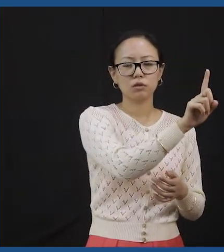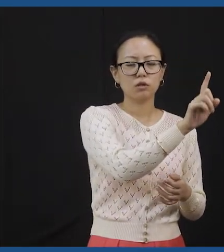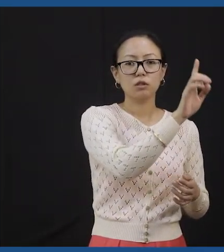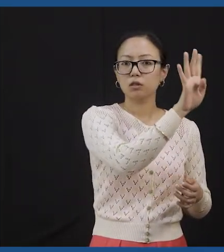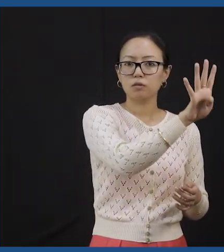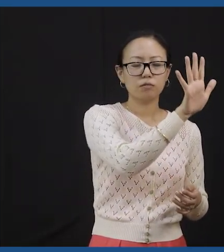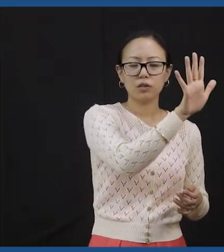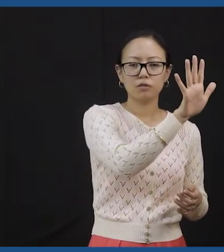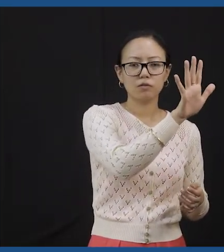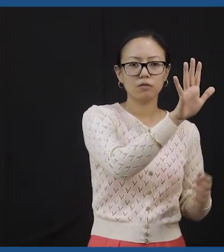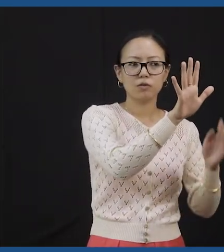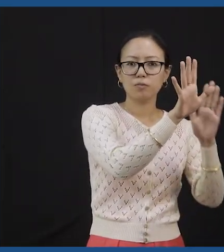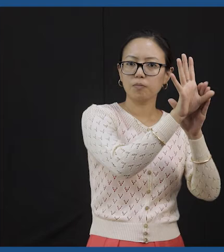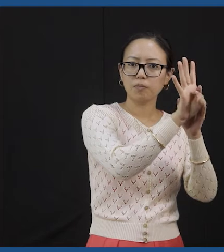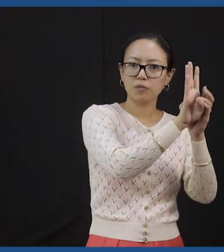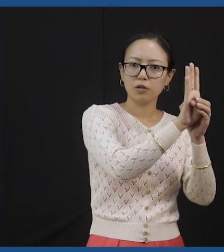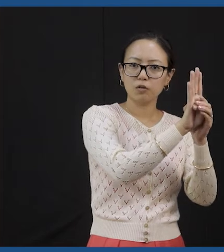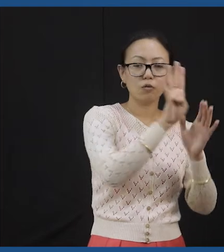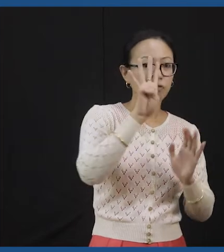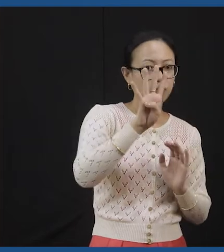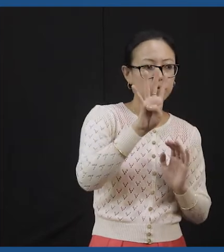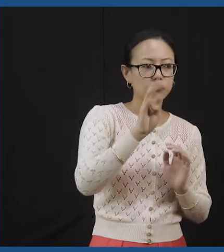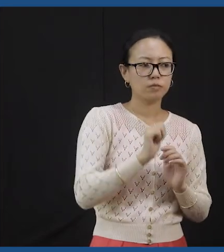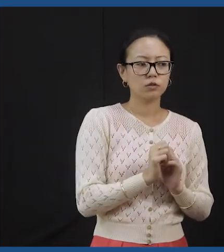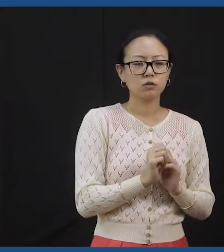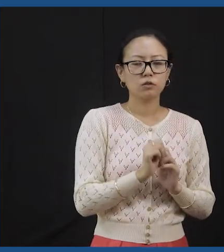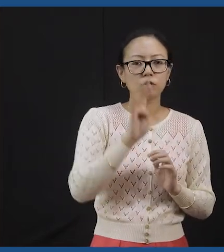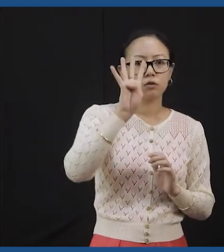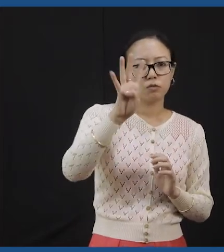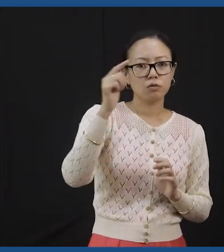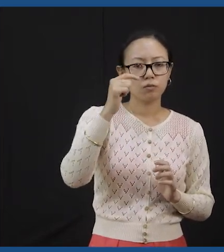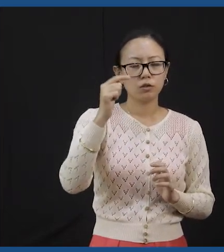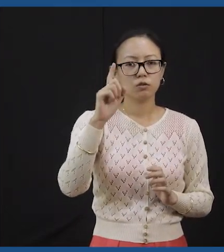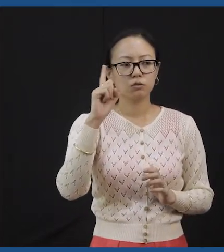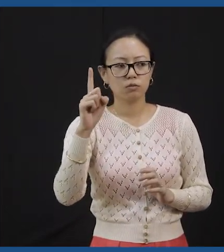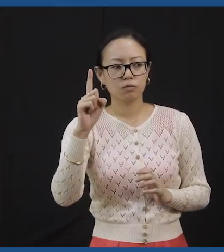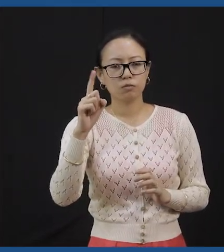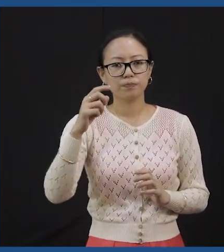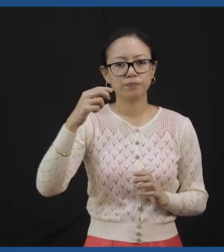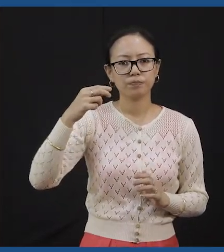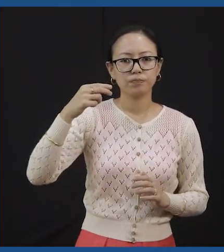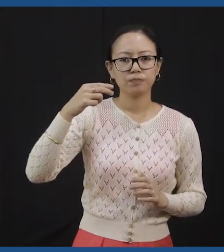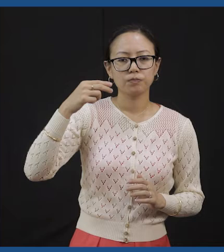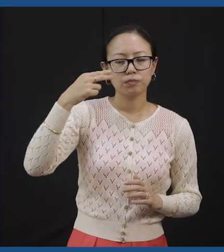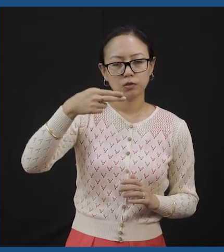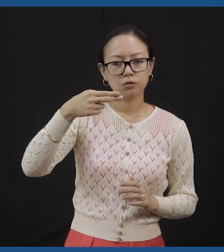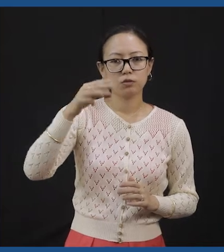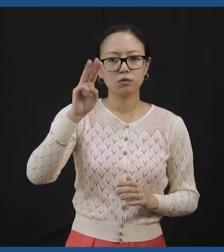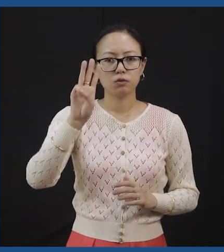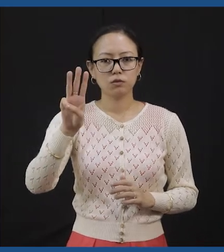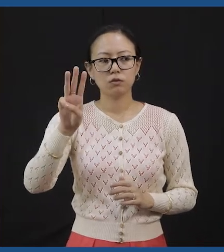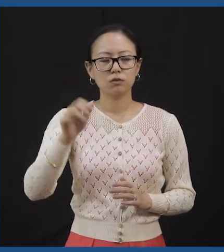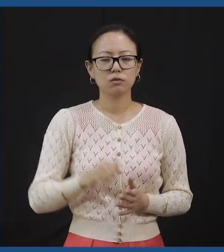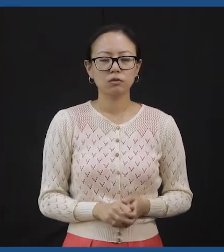it is only 4 here. So 4 minus 1 will be 3. So this is how the subtraction